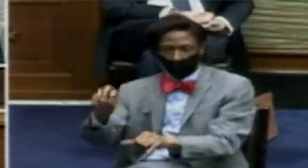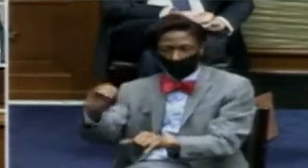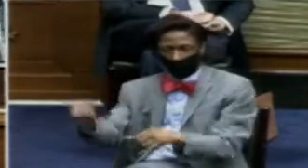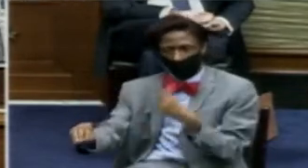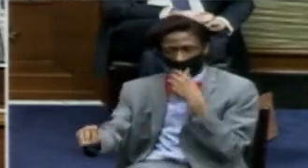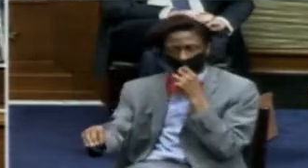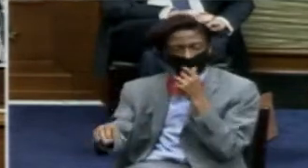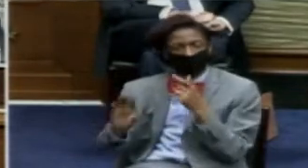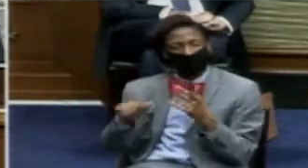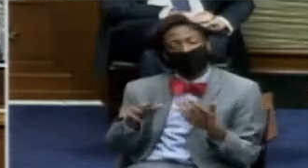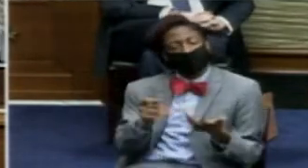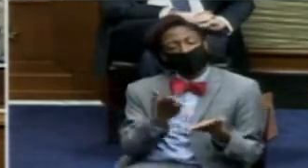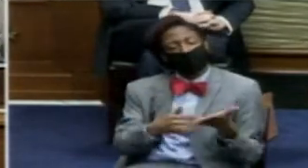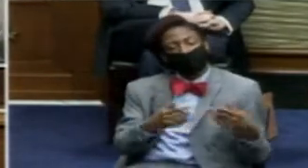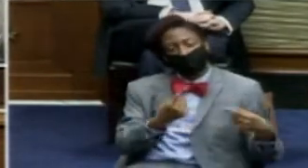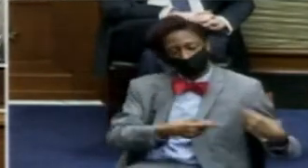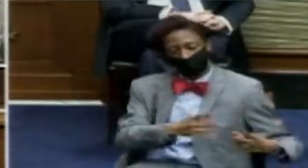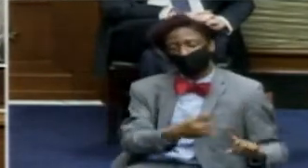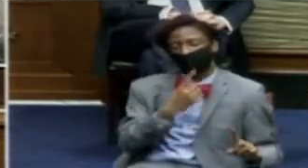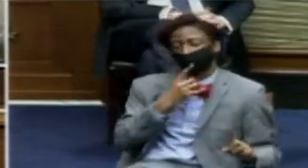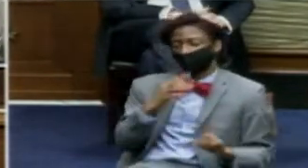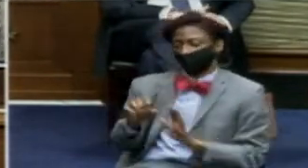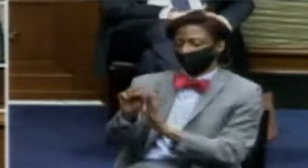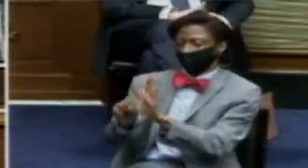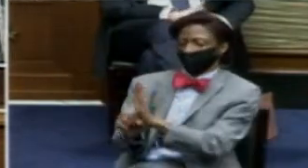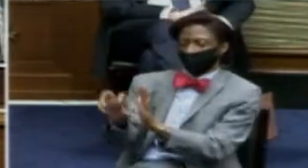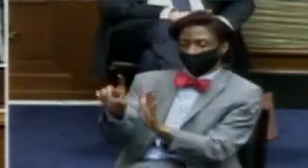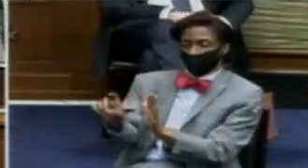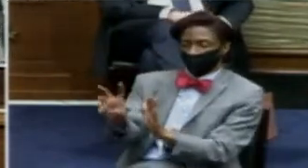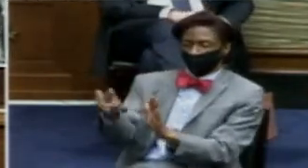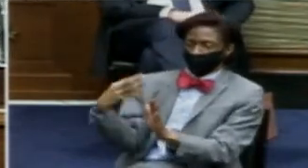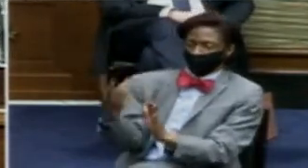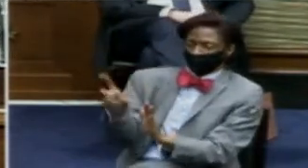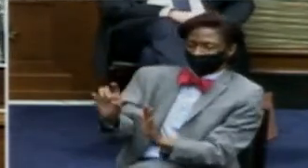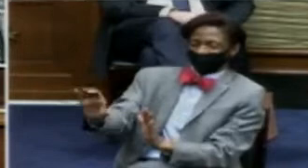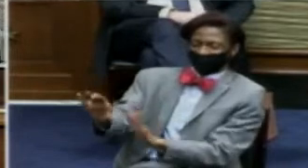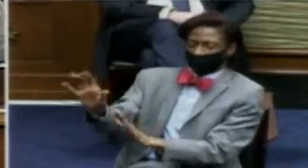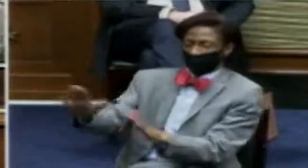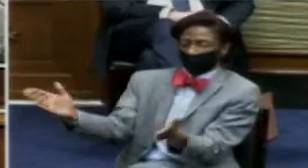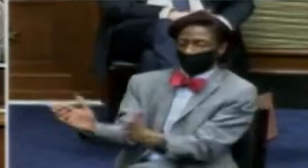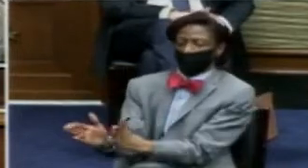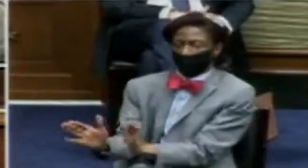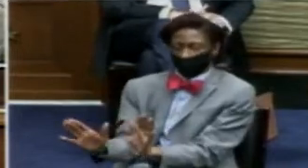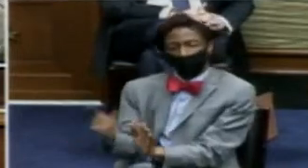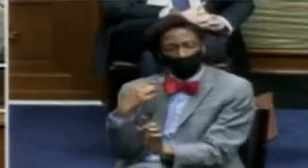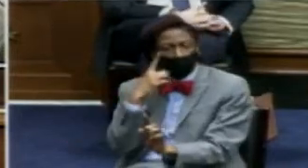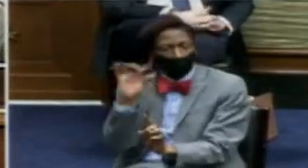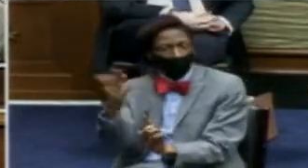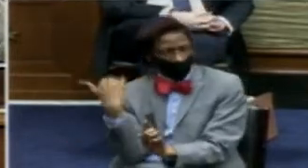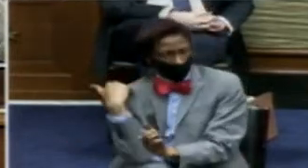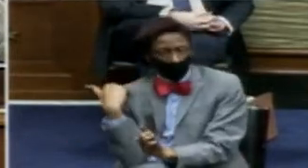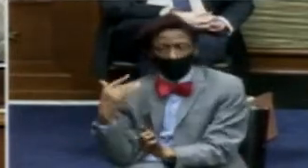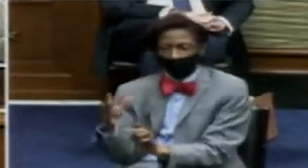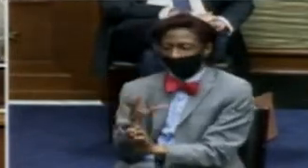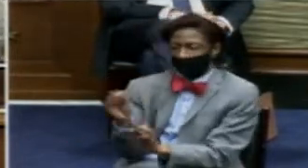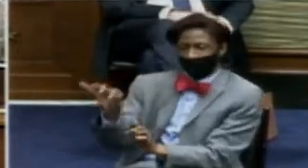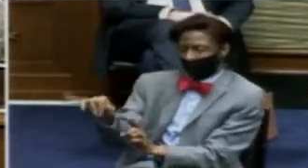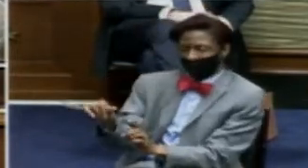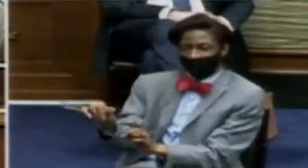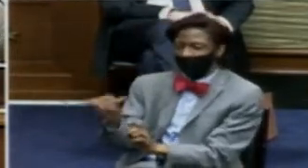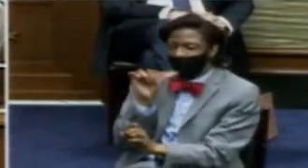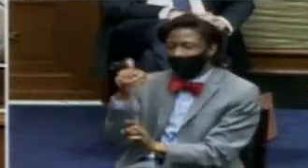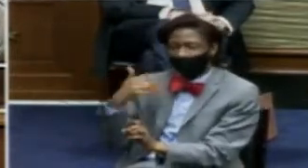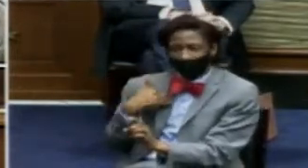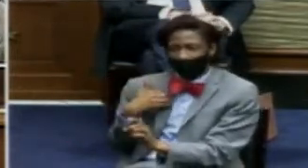Now, some argue that the state of Washington, D.C. would be too small. We've heard that argument here, and does not have